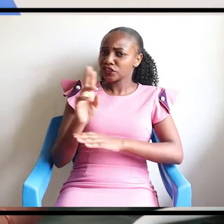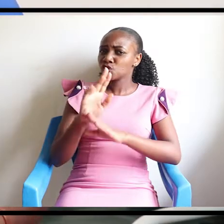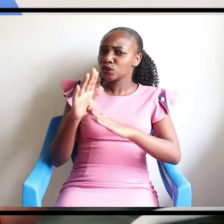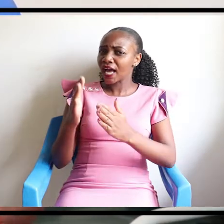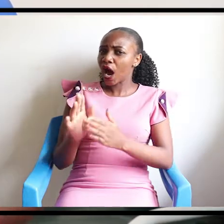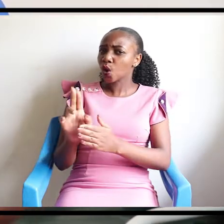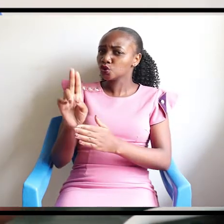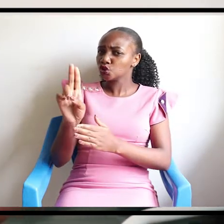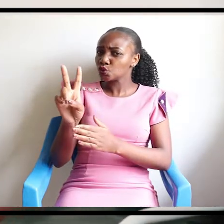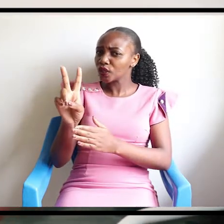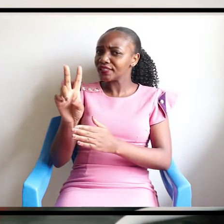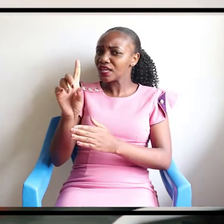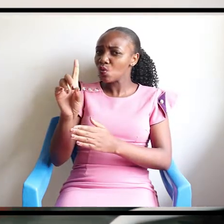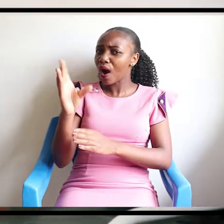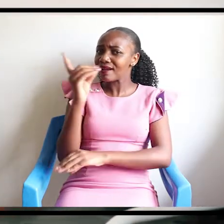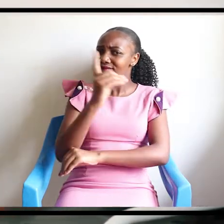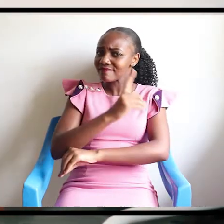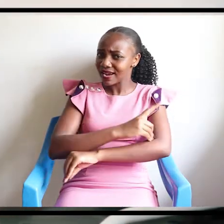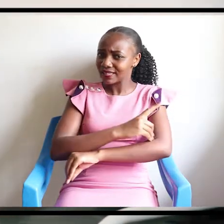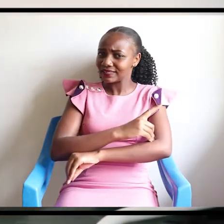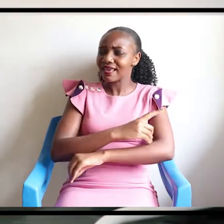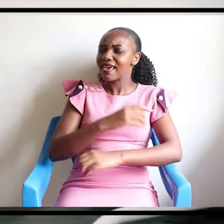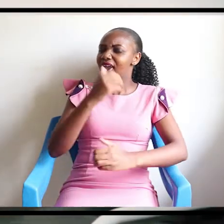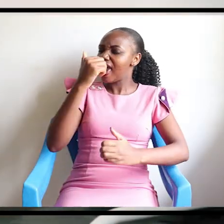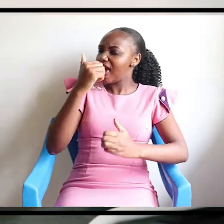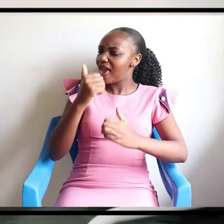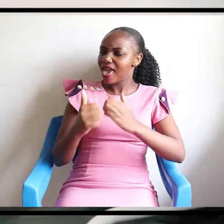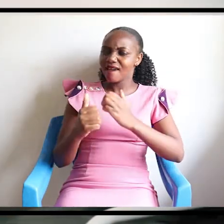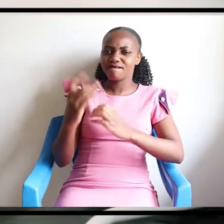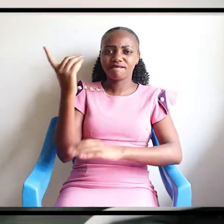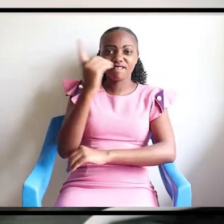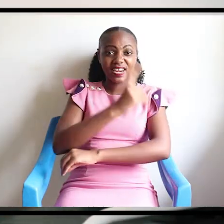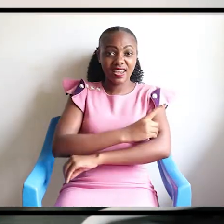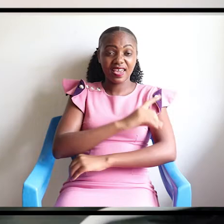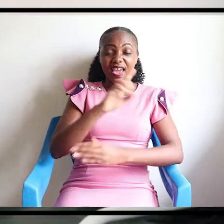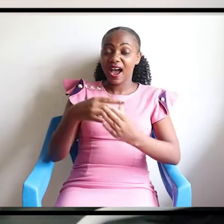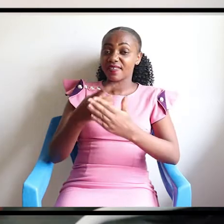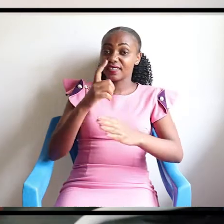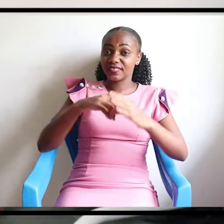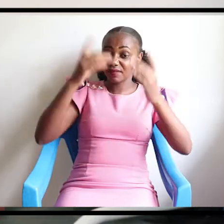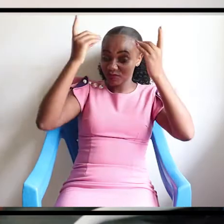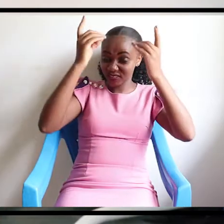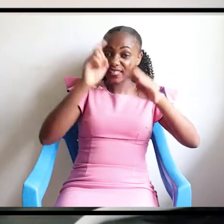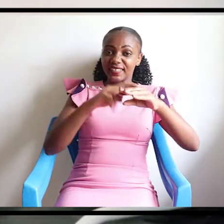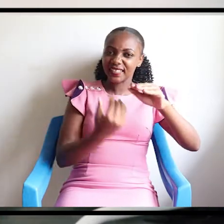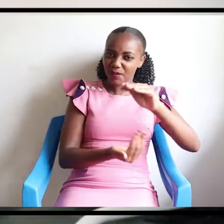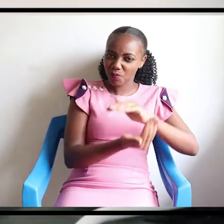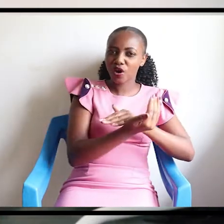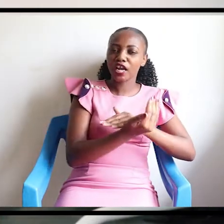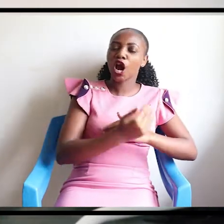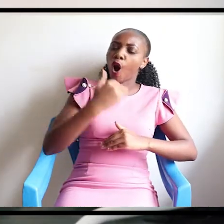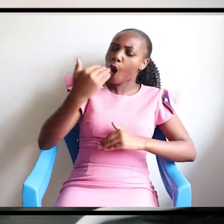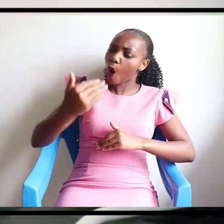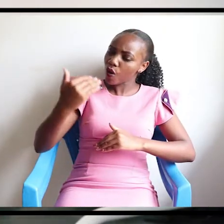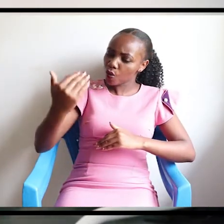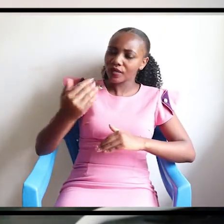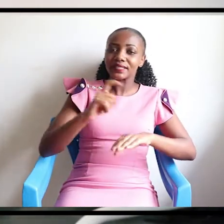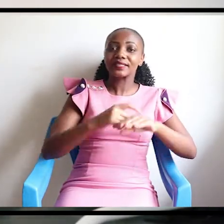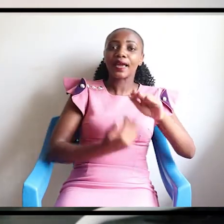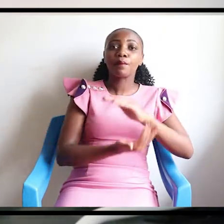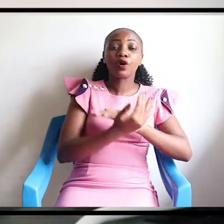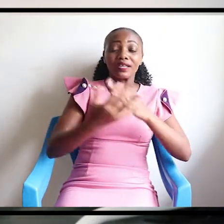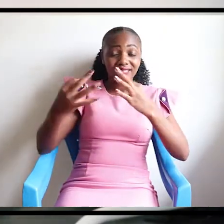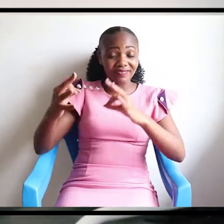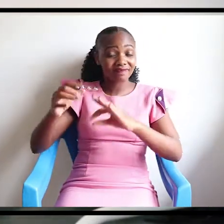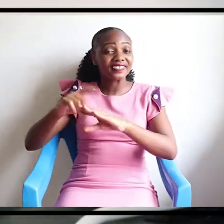pill whereby you take the pill every other day. And if you decide you're taking it in the morning, should be always in the morning. If you decide it's